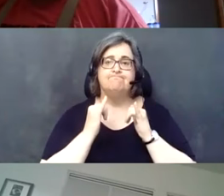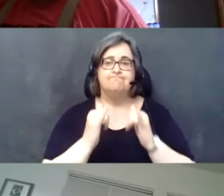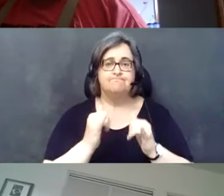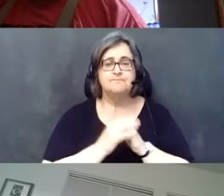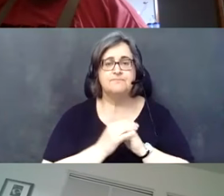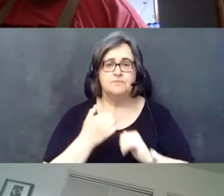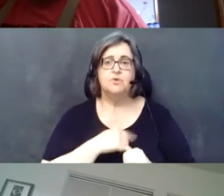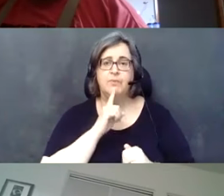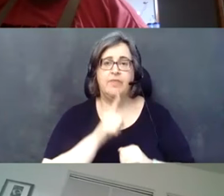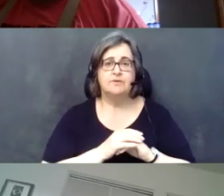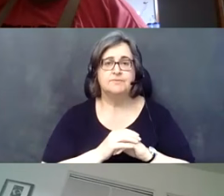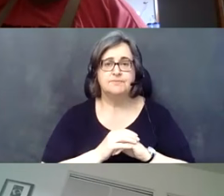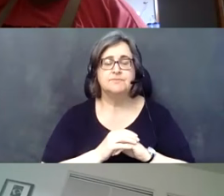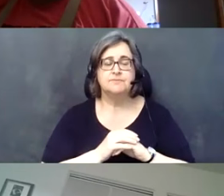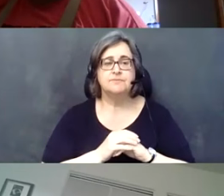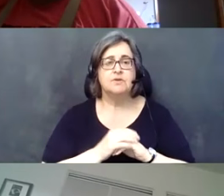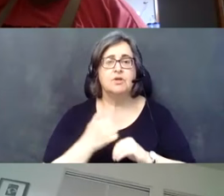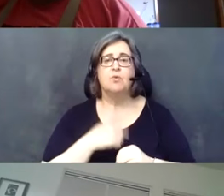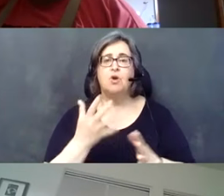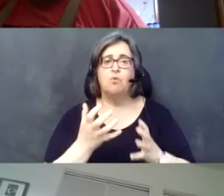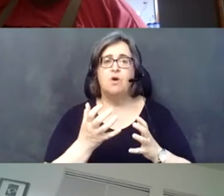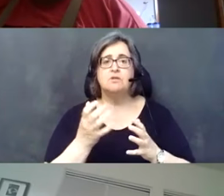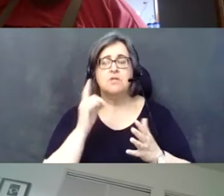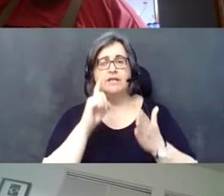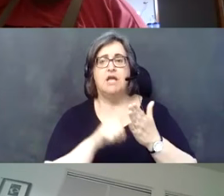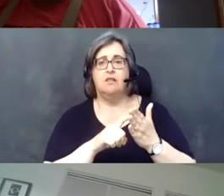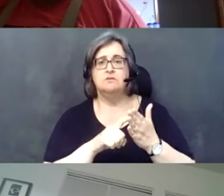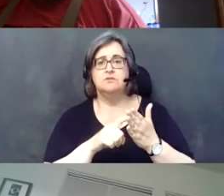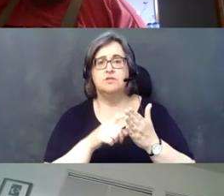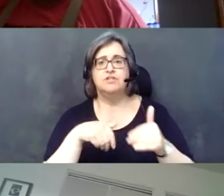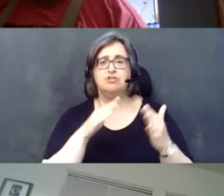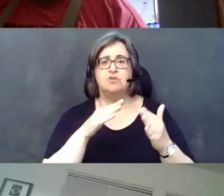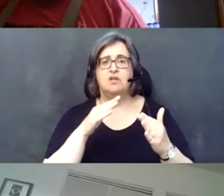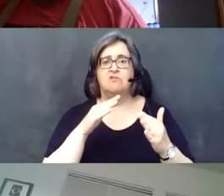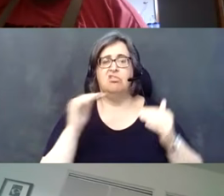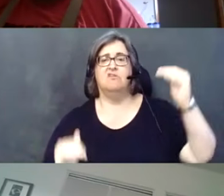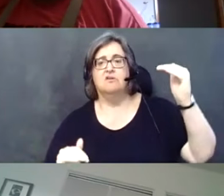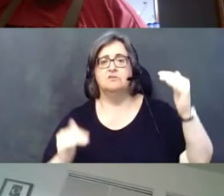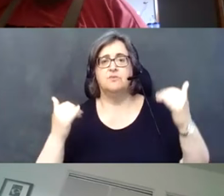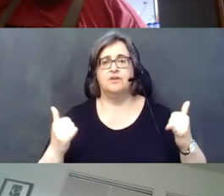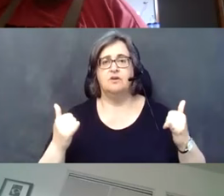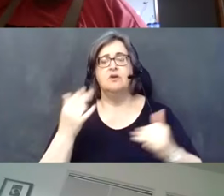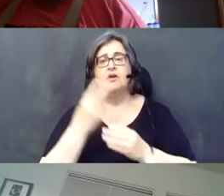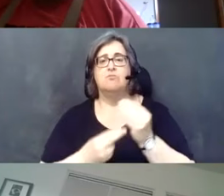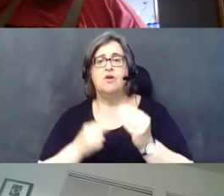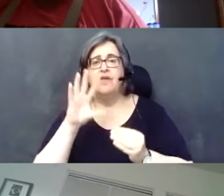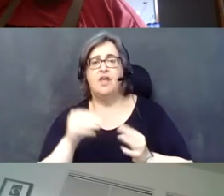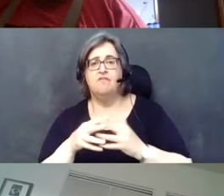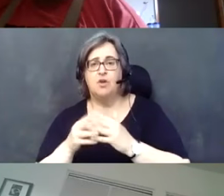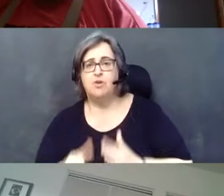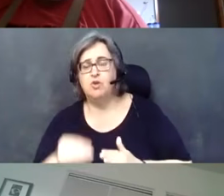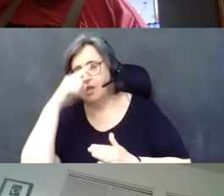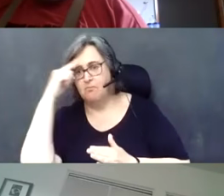really are. And we want to acknowledge and address that the injustice right now being faced by both the African American and